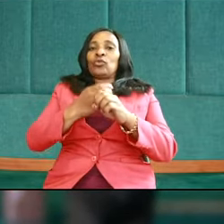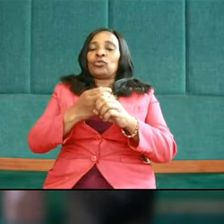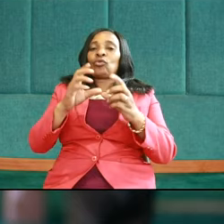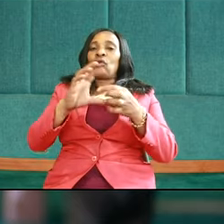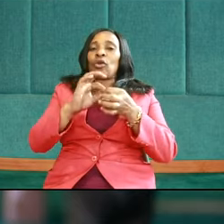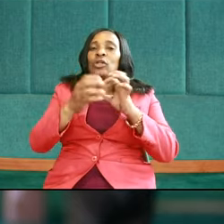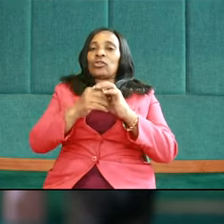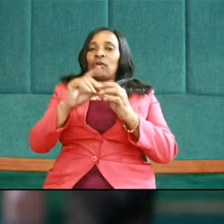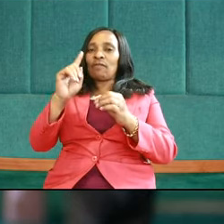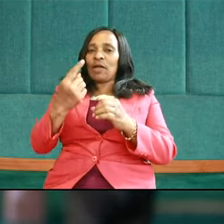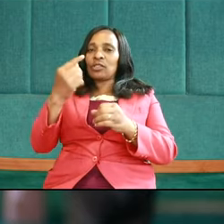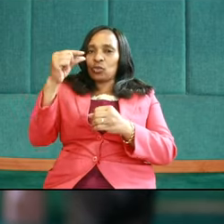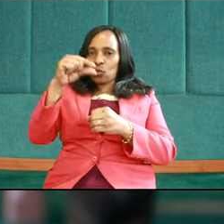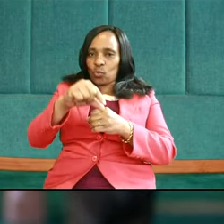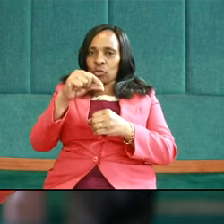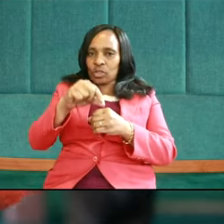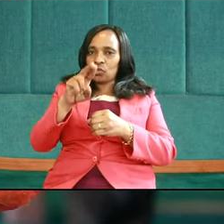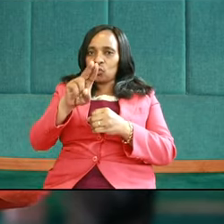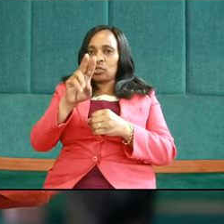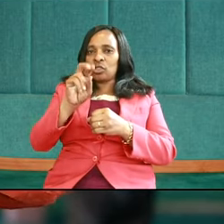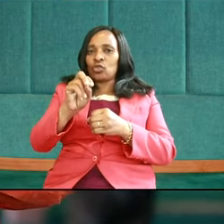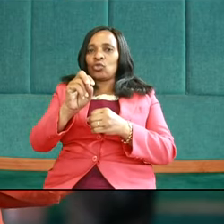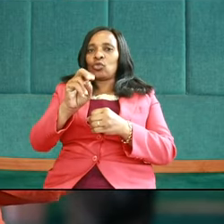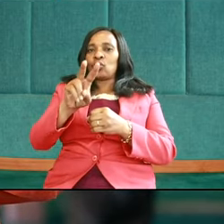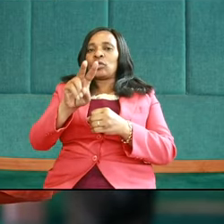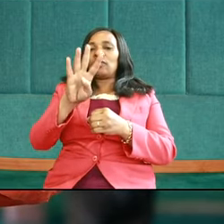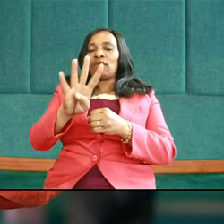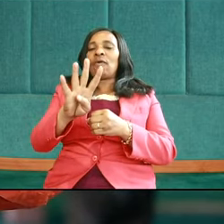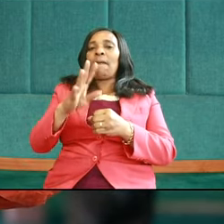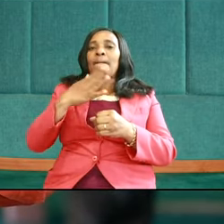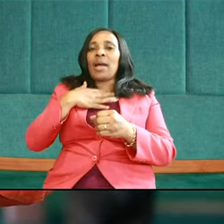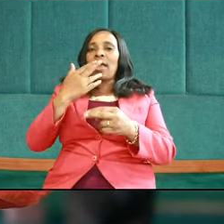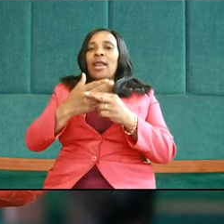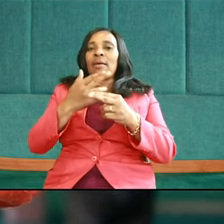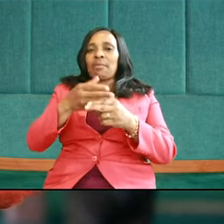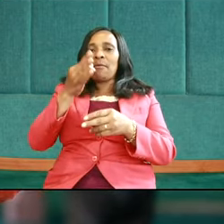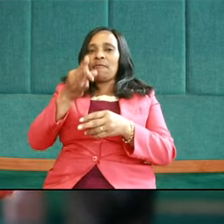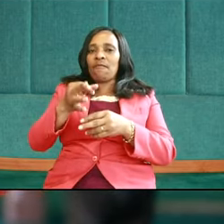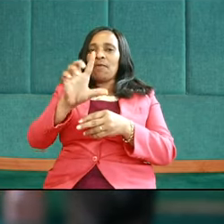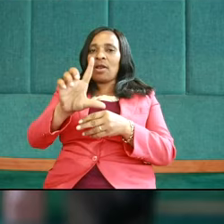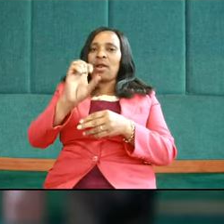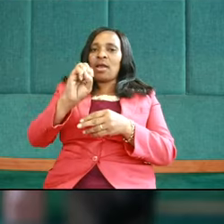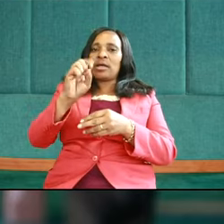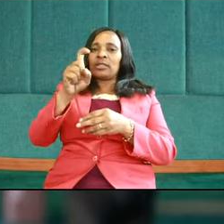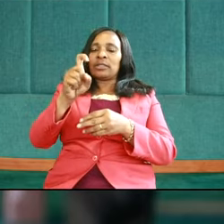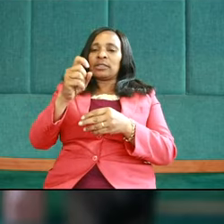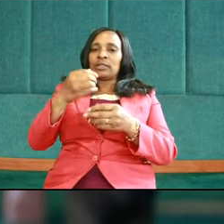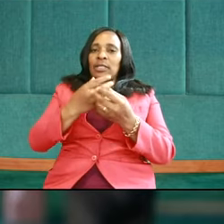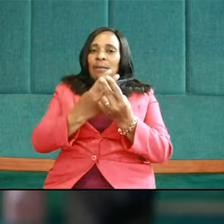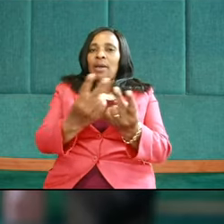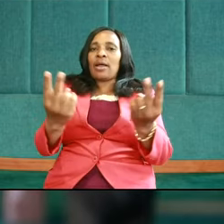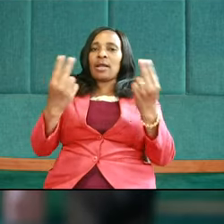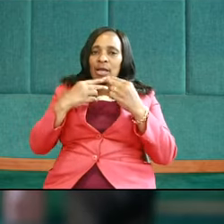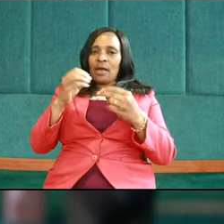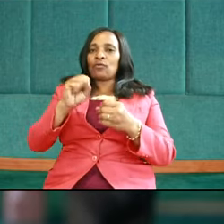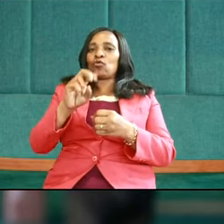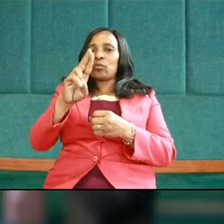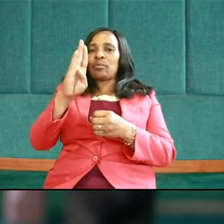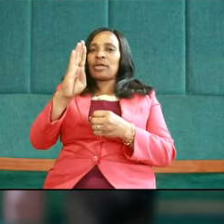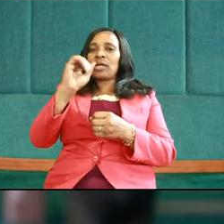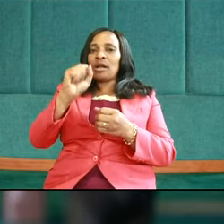first quarter 2024. My name is Michael Flex, and on the panel we have Subira,